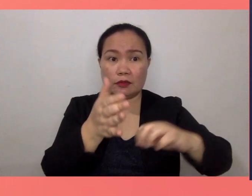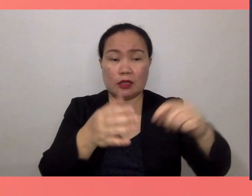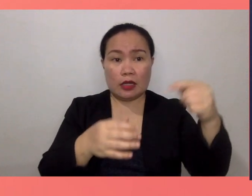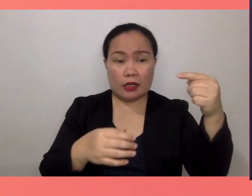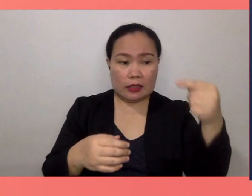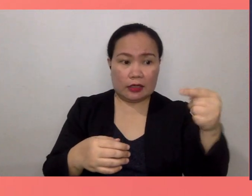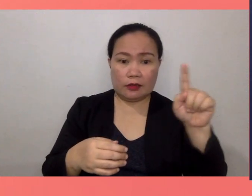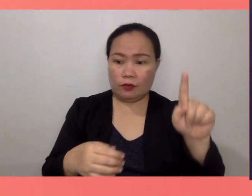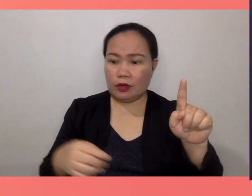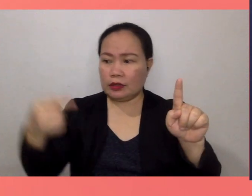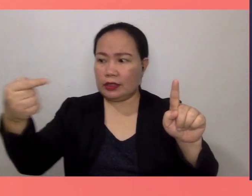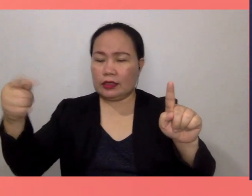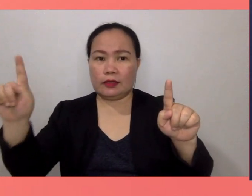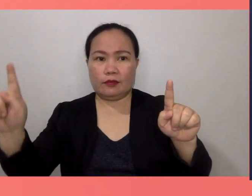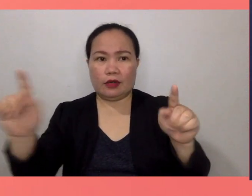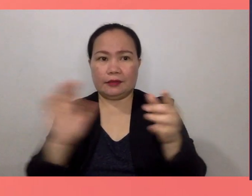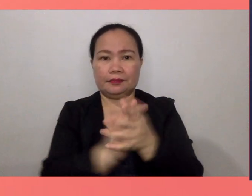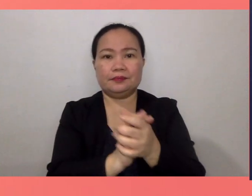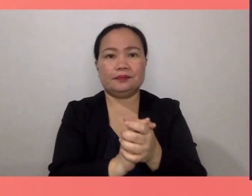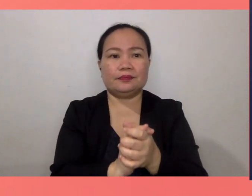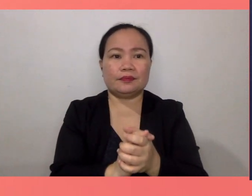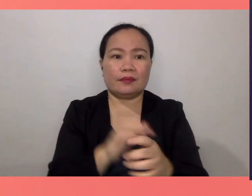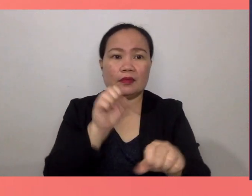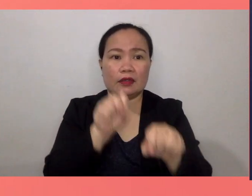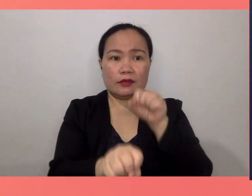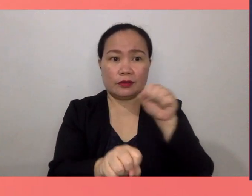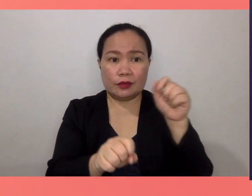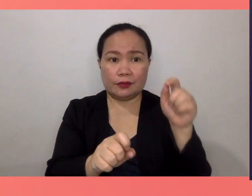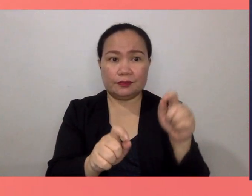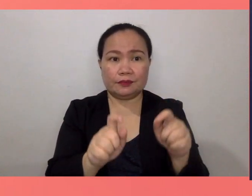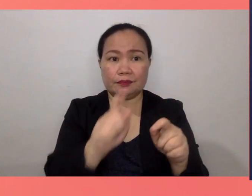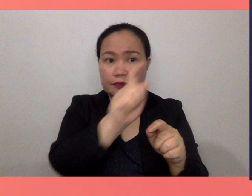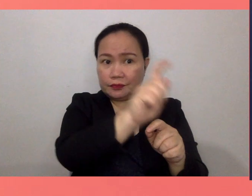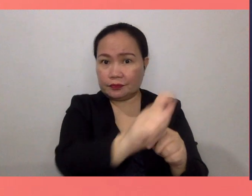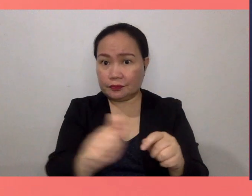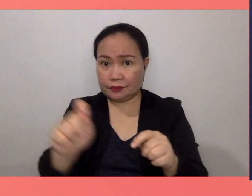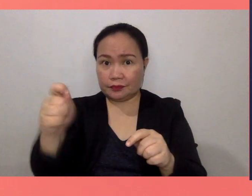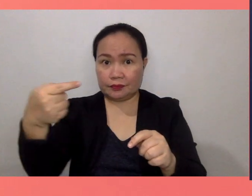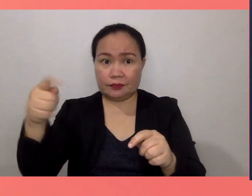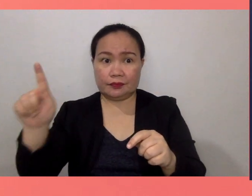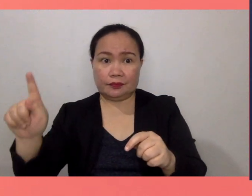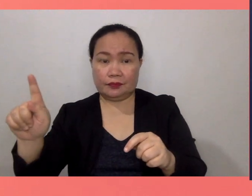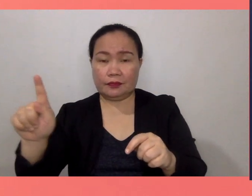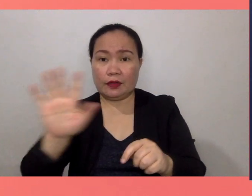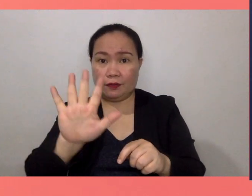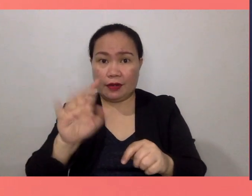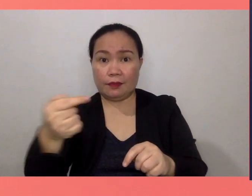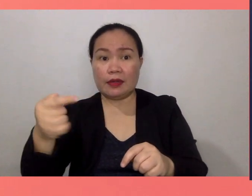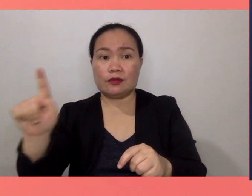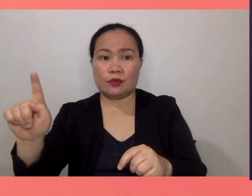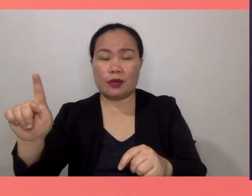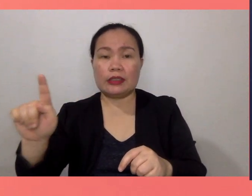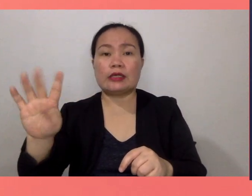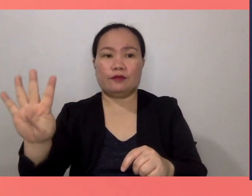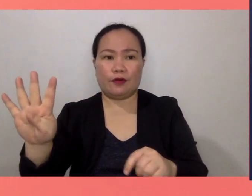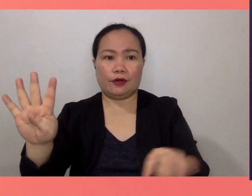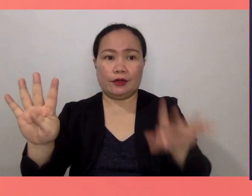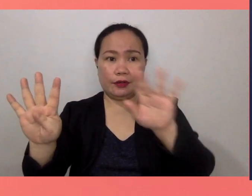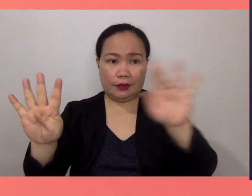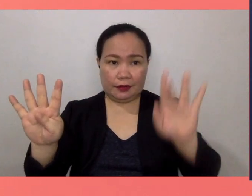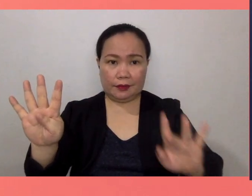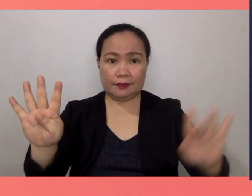1. Okay? So, therefore, magiging square root of x na lang yan is equal to 4. Bakit? So,